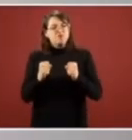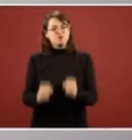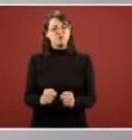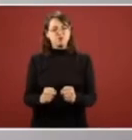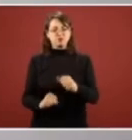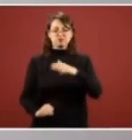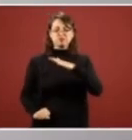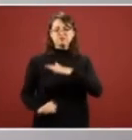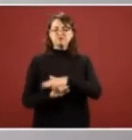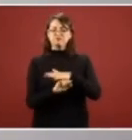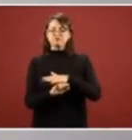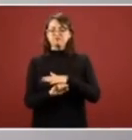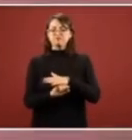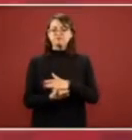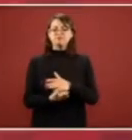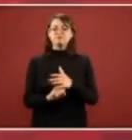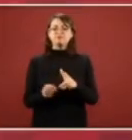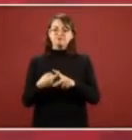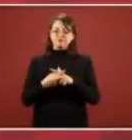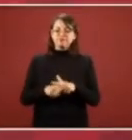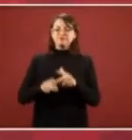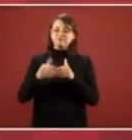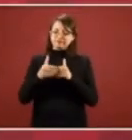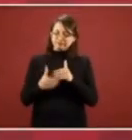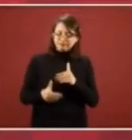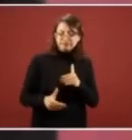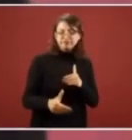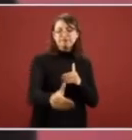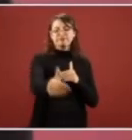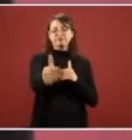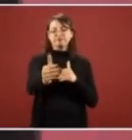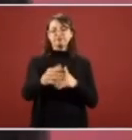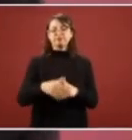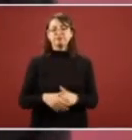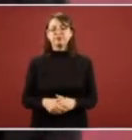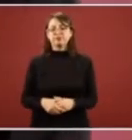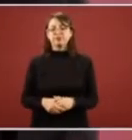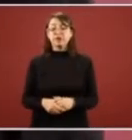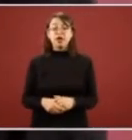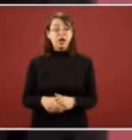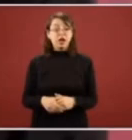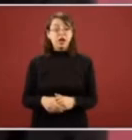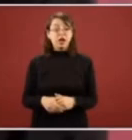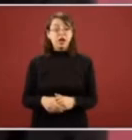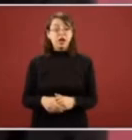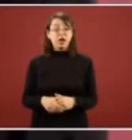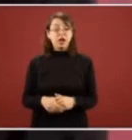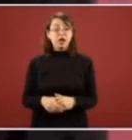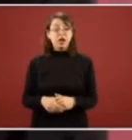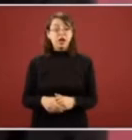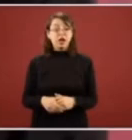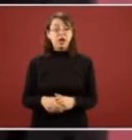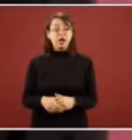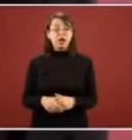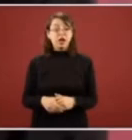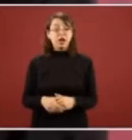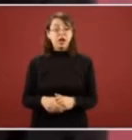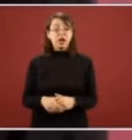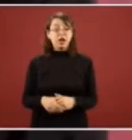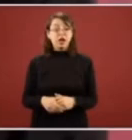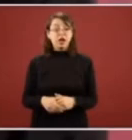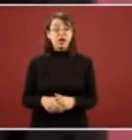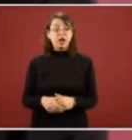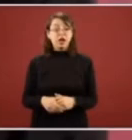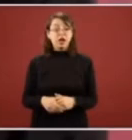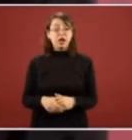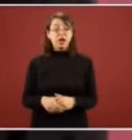Y a iniciar lo que hace falta. And to initiate what is